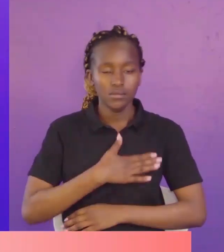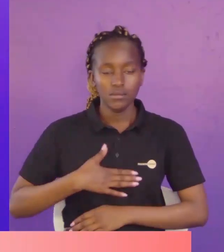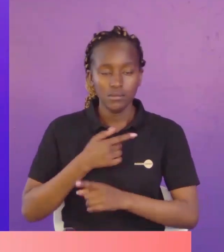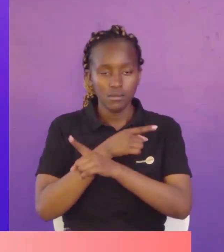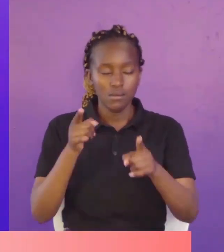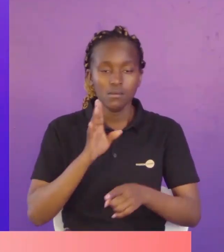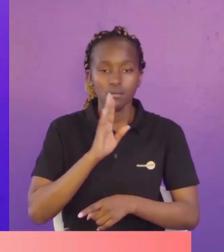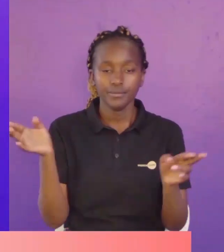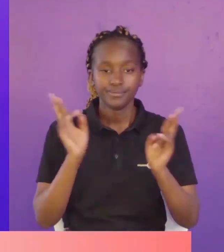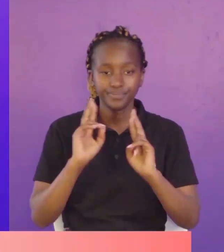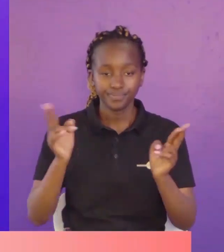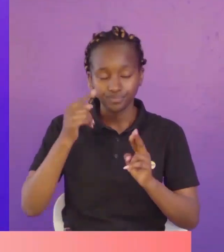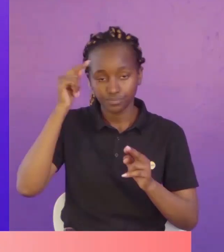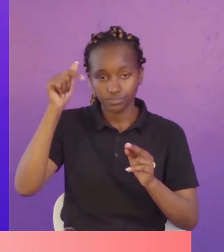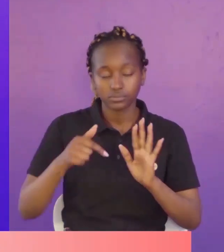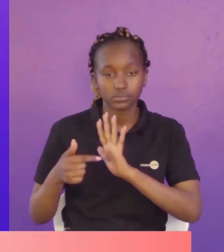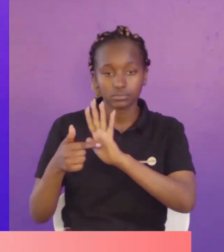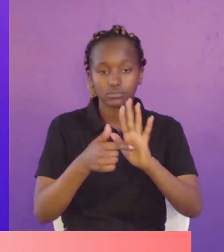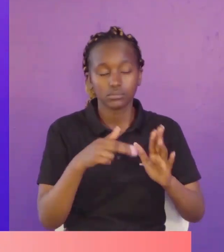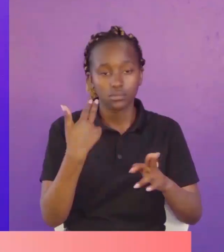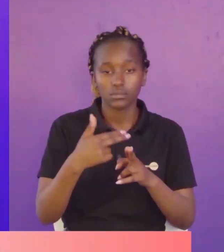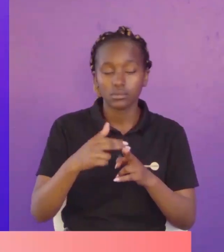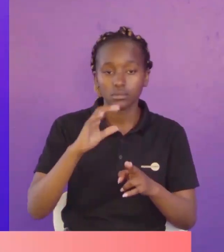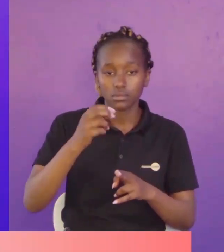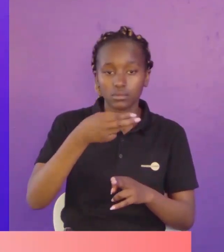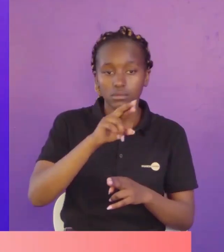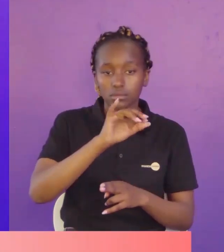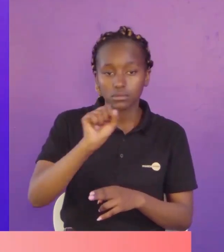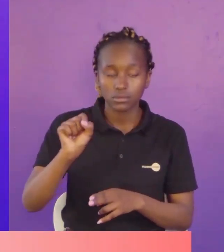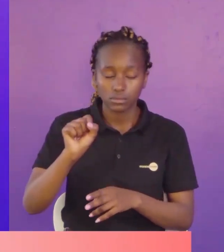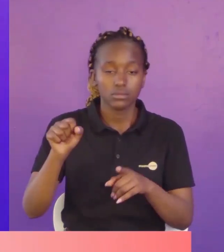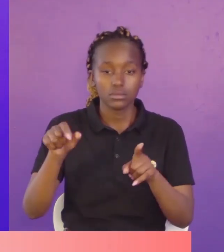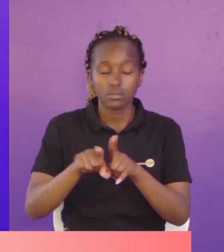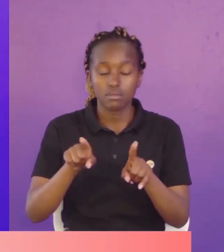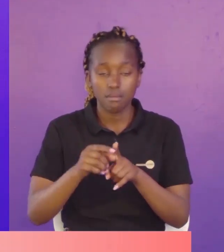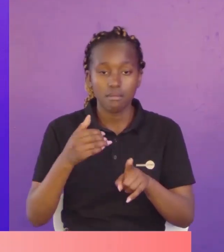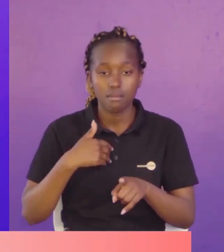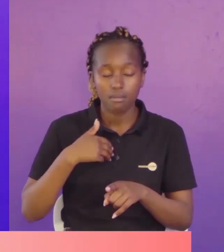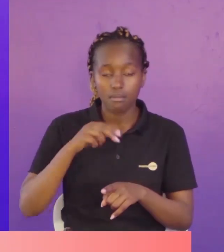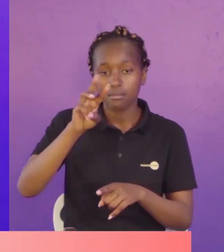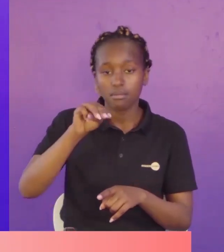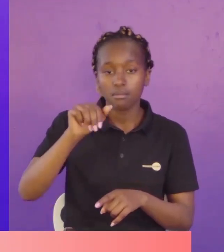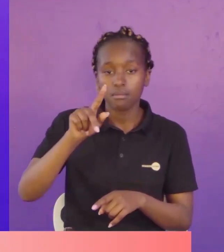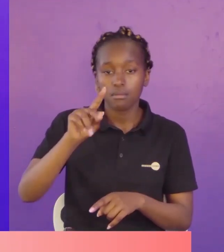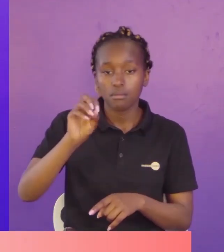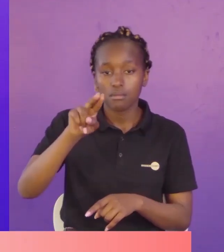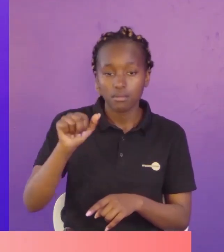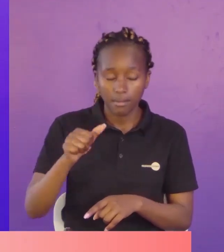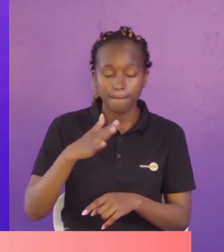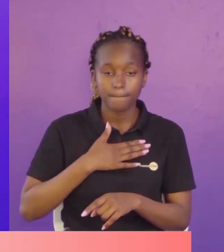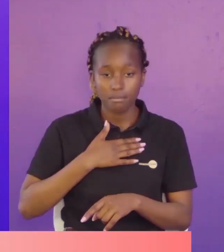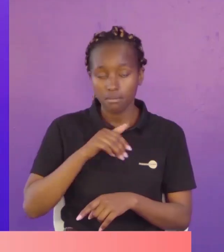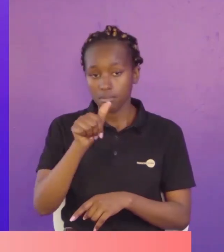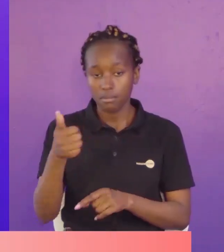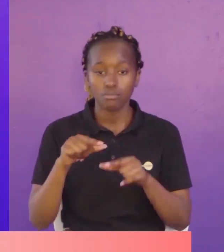this show. My name is Chris Mololo. I am with Felix Makona as my co-host, and Esther Kendi is our